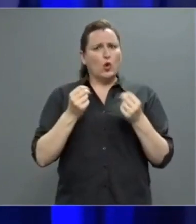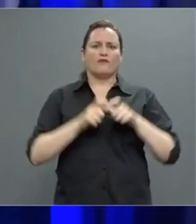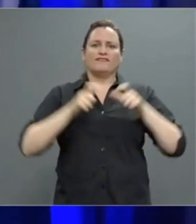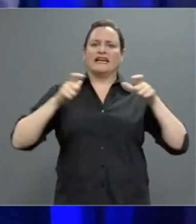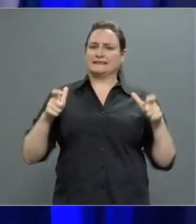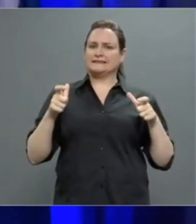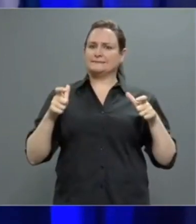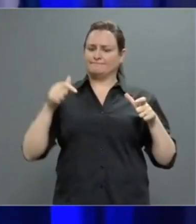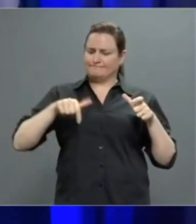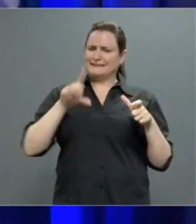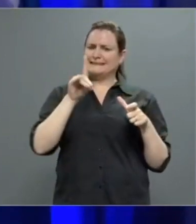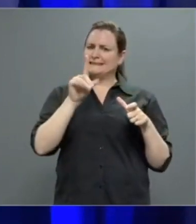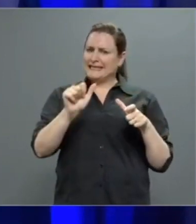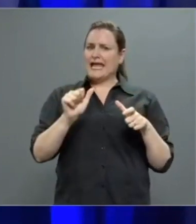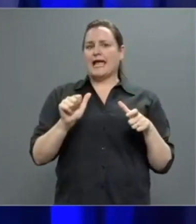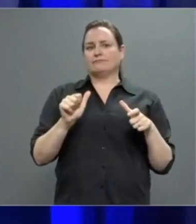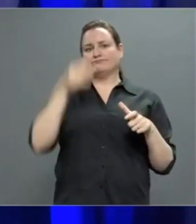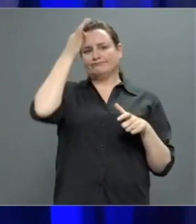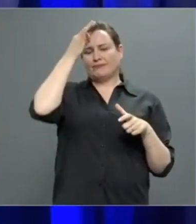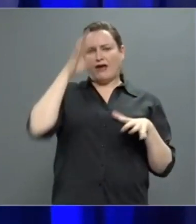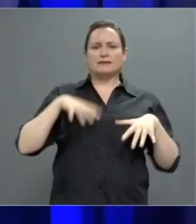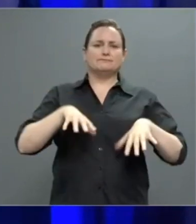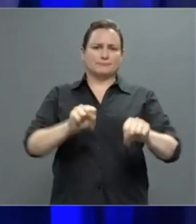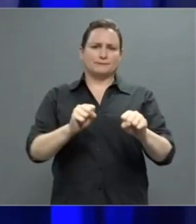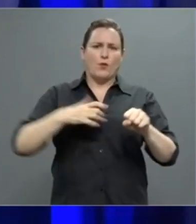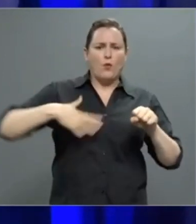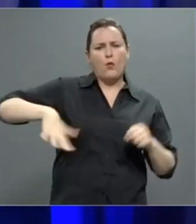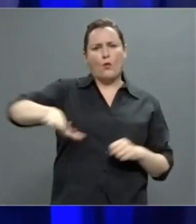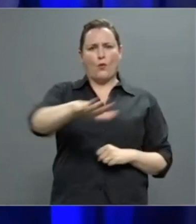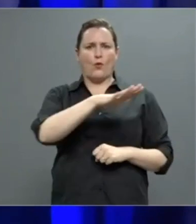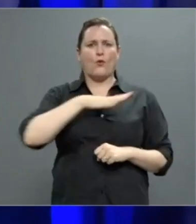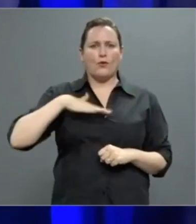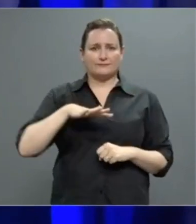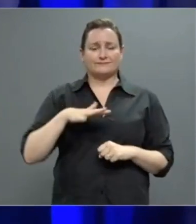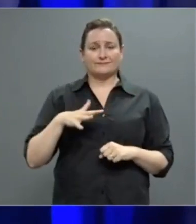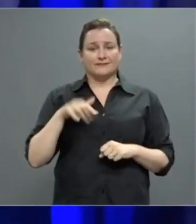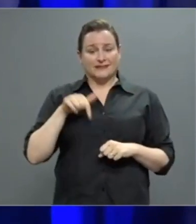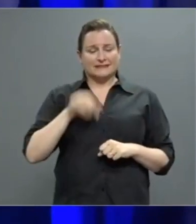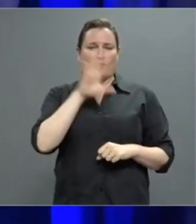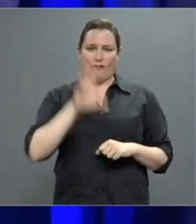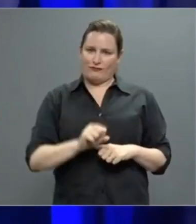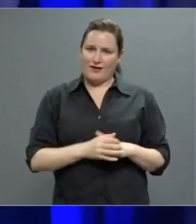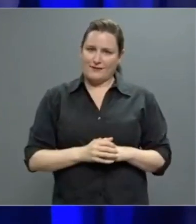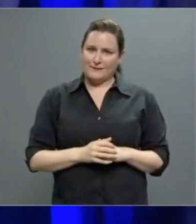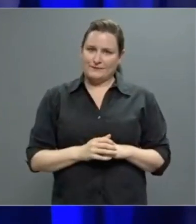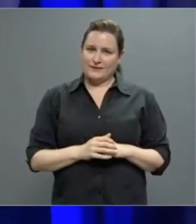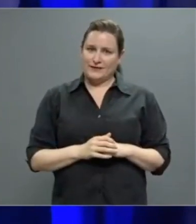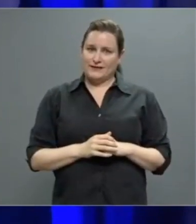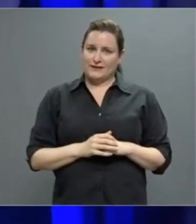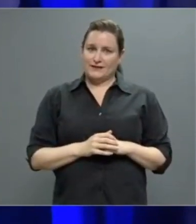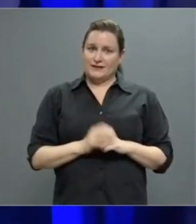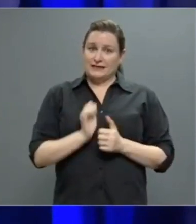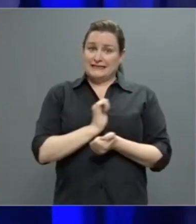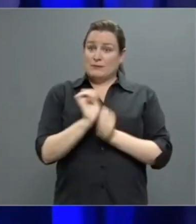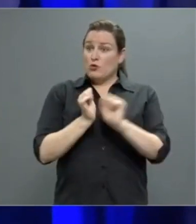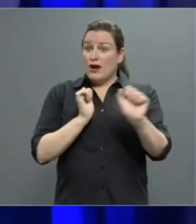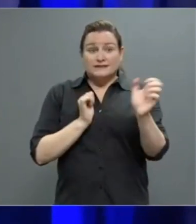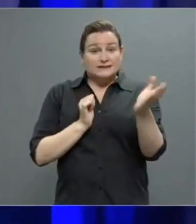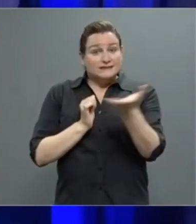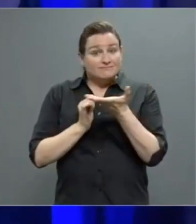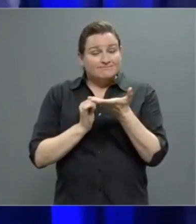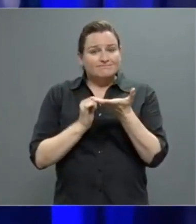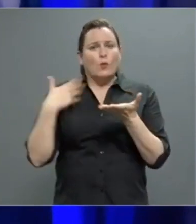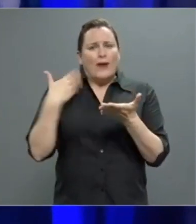at the heart of governments across the length and breadth of this beautiful country. Democrats, it can be